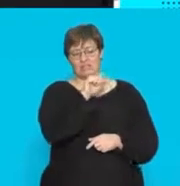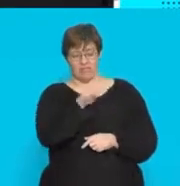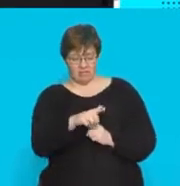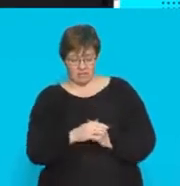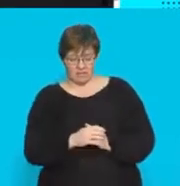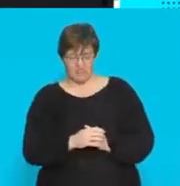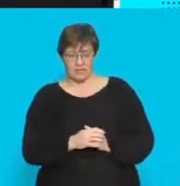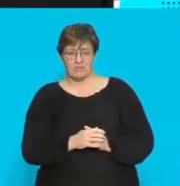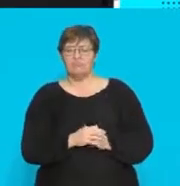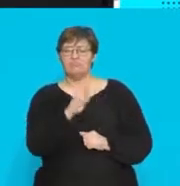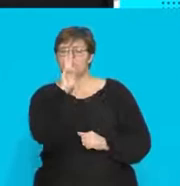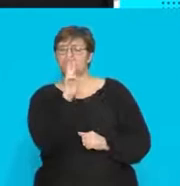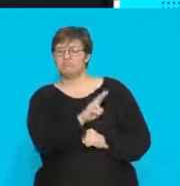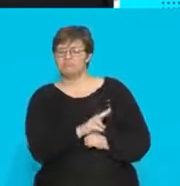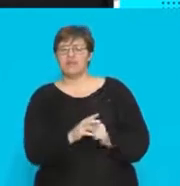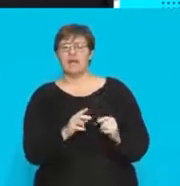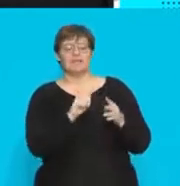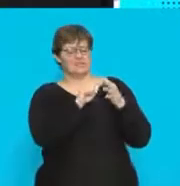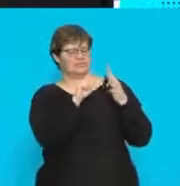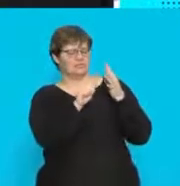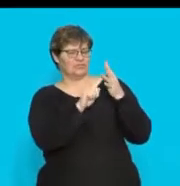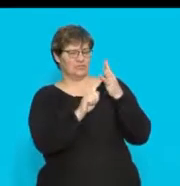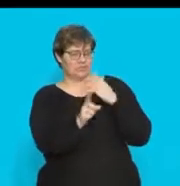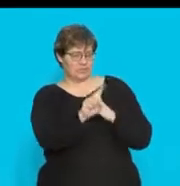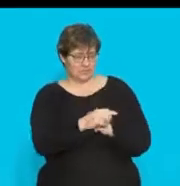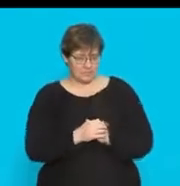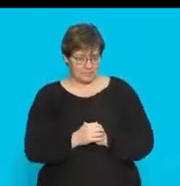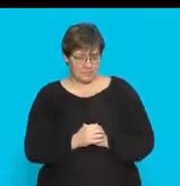asexual reproduction. So let's have a look at the different points.